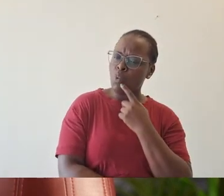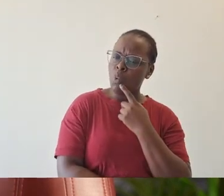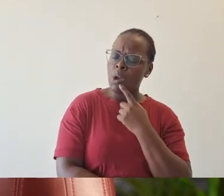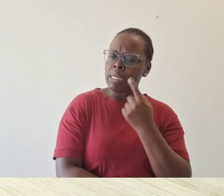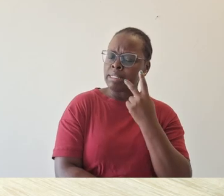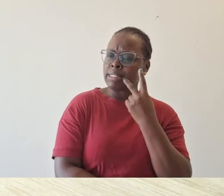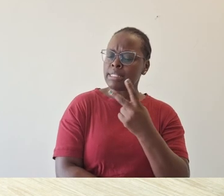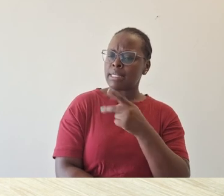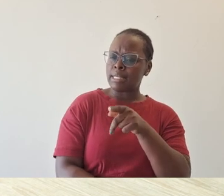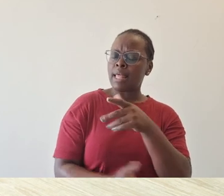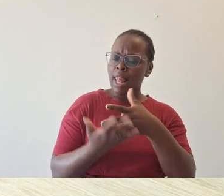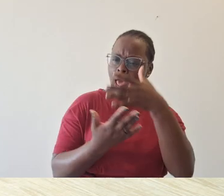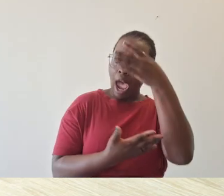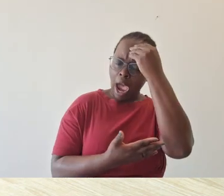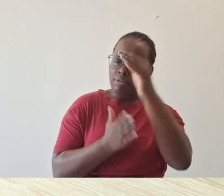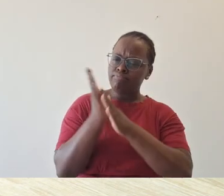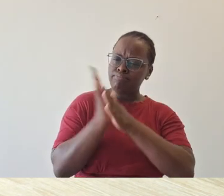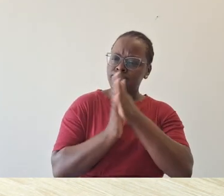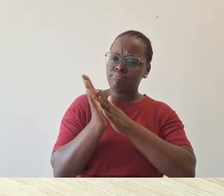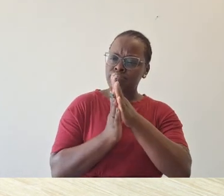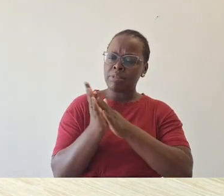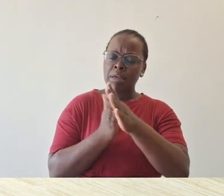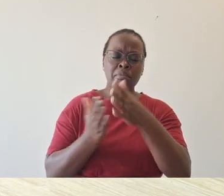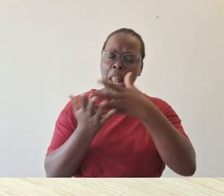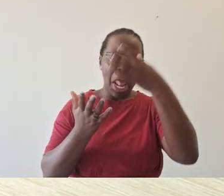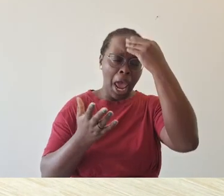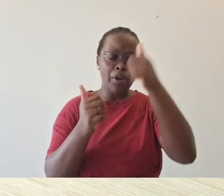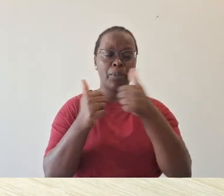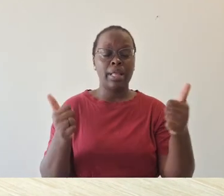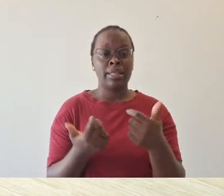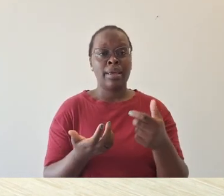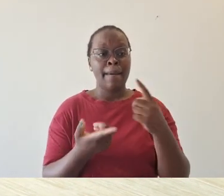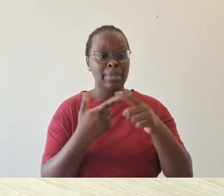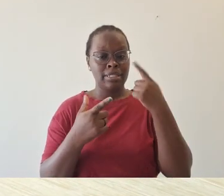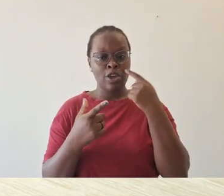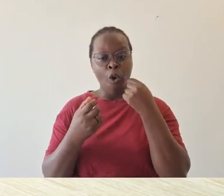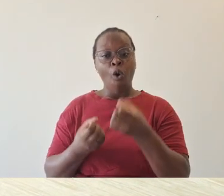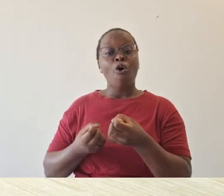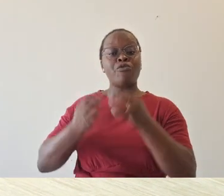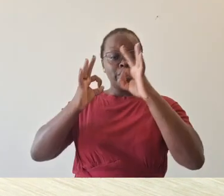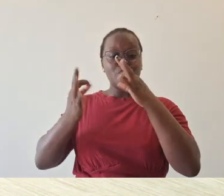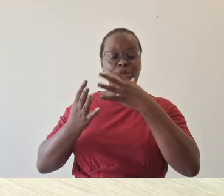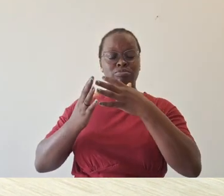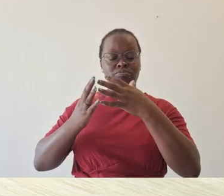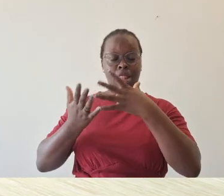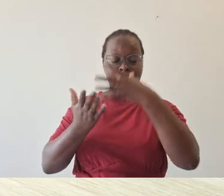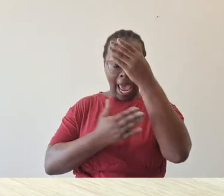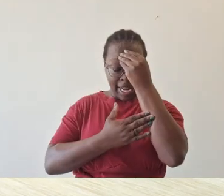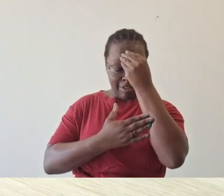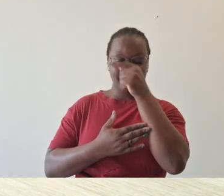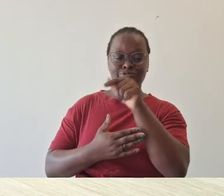to before. But then it's not the parent who is teaching. In this case, when it comes to formal learning, it is the resources that